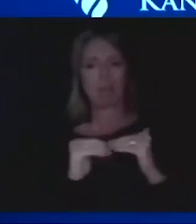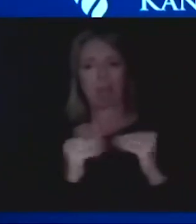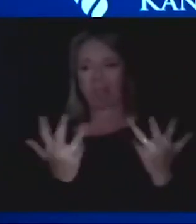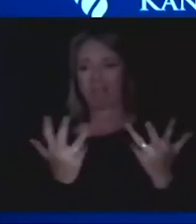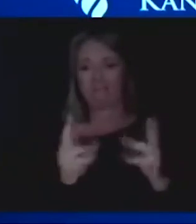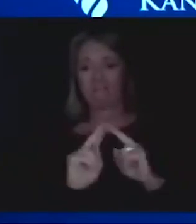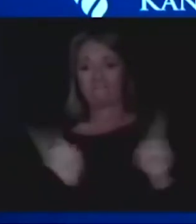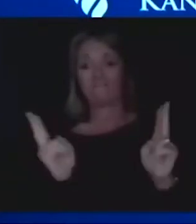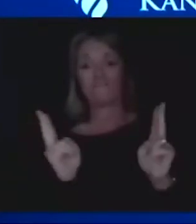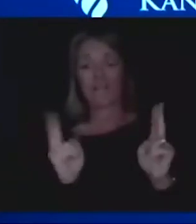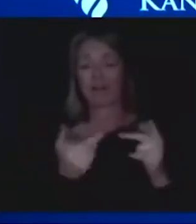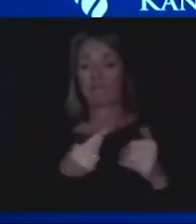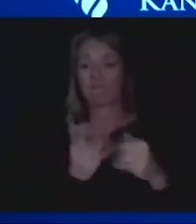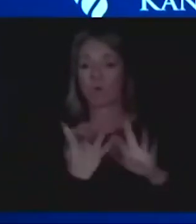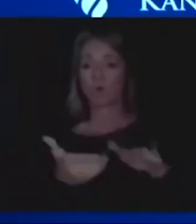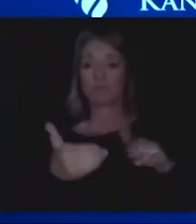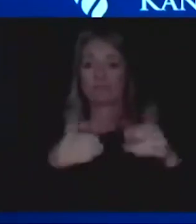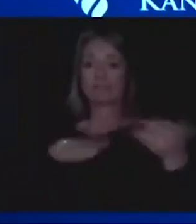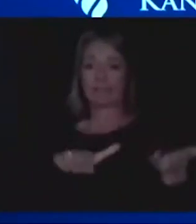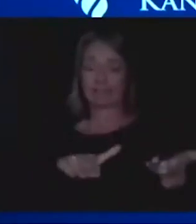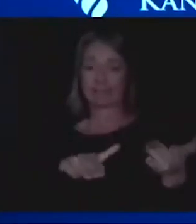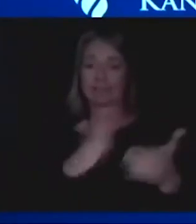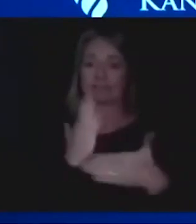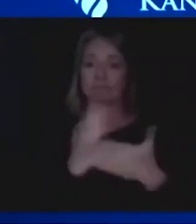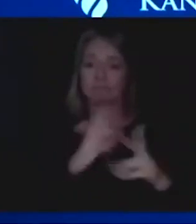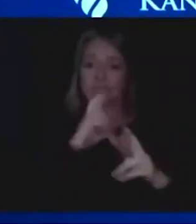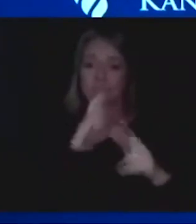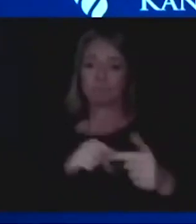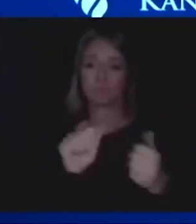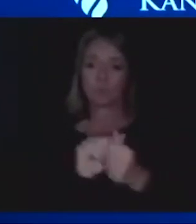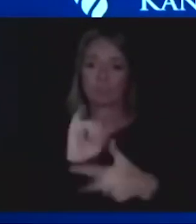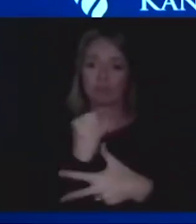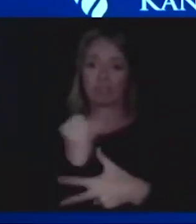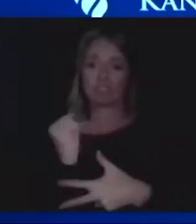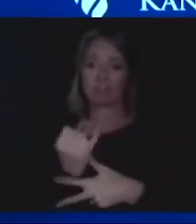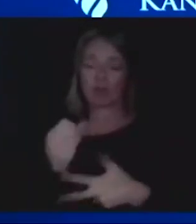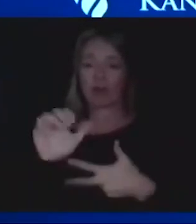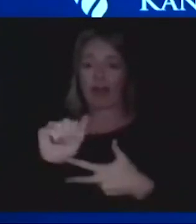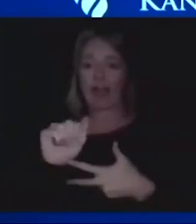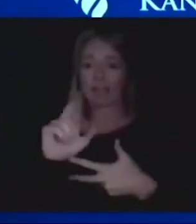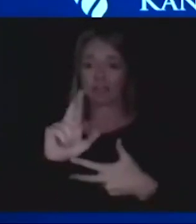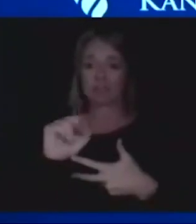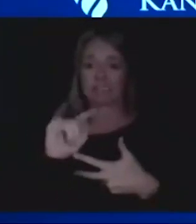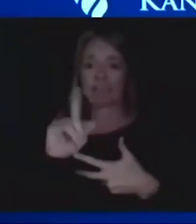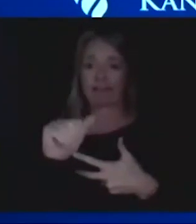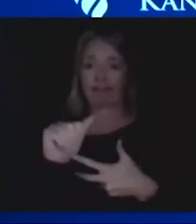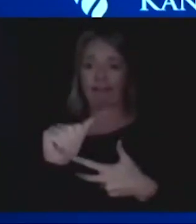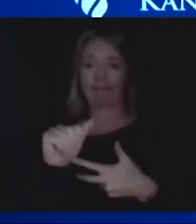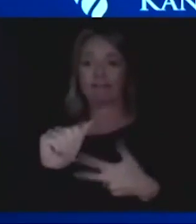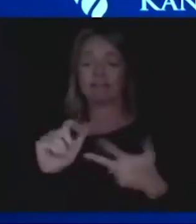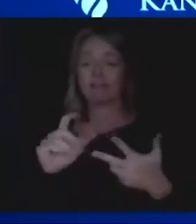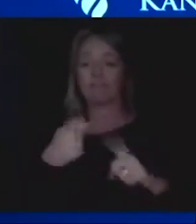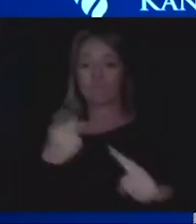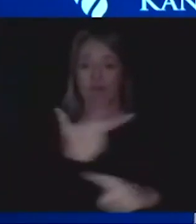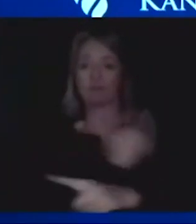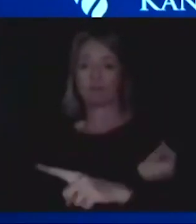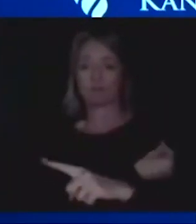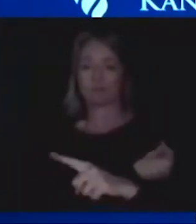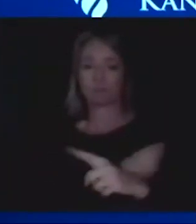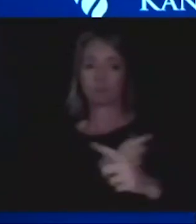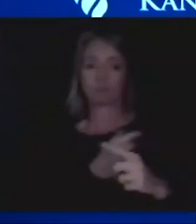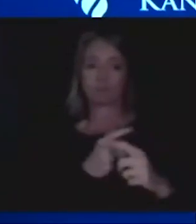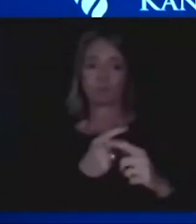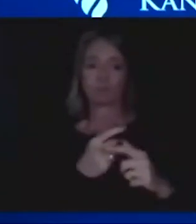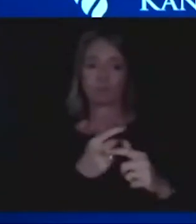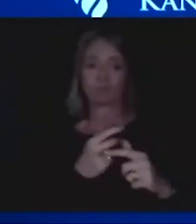few deaths. Most of them have been reported either with J&J or AstraZeneca from vaccine-induced thrombotic thrombocytopenia, which is where your platelet